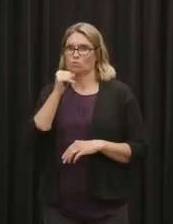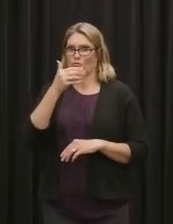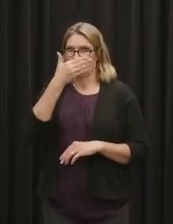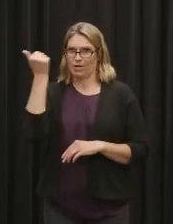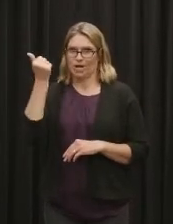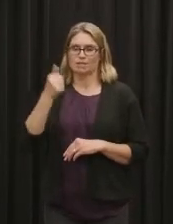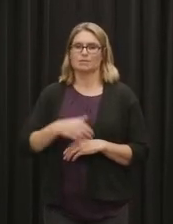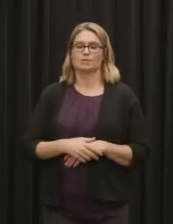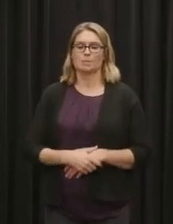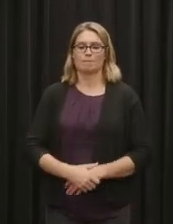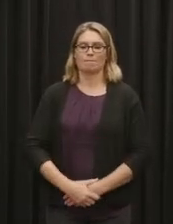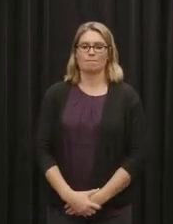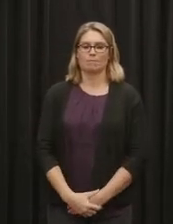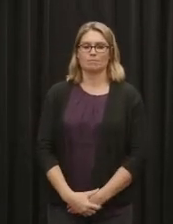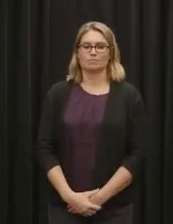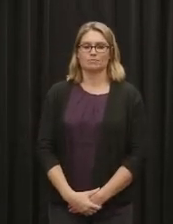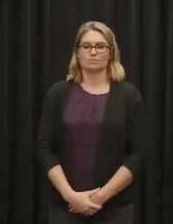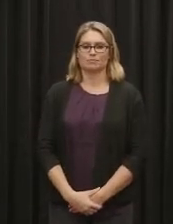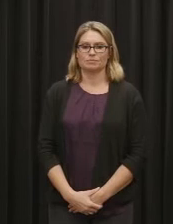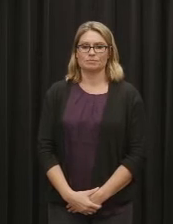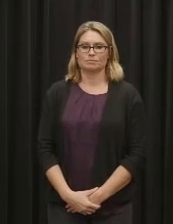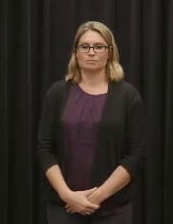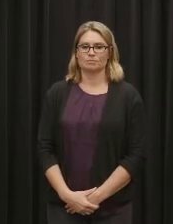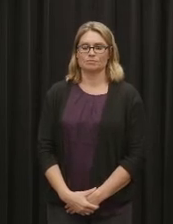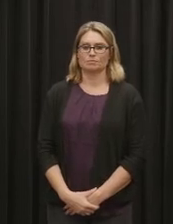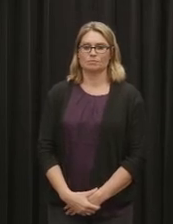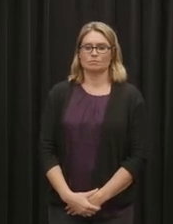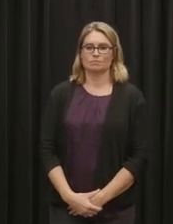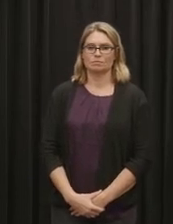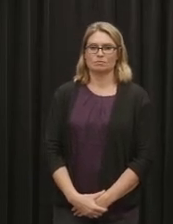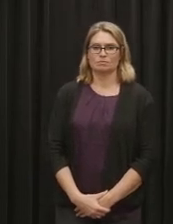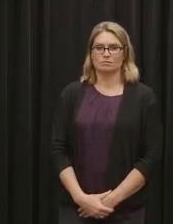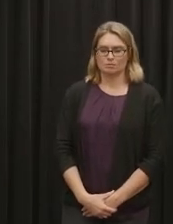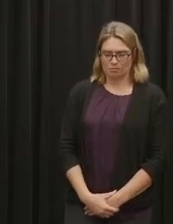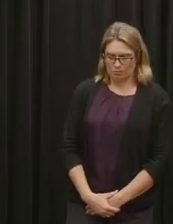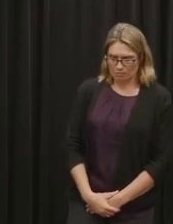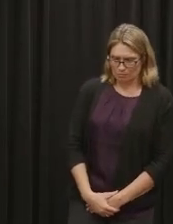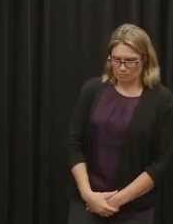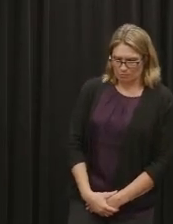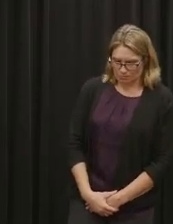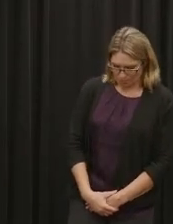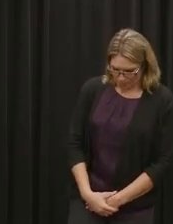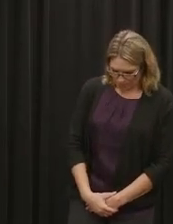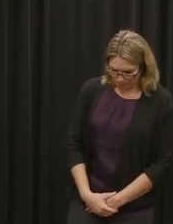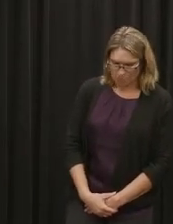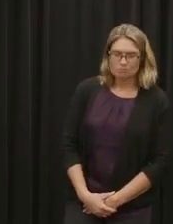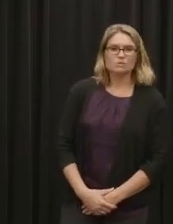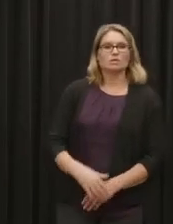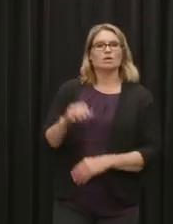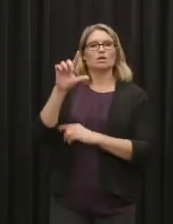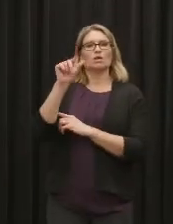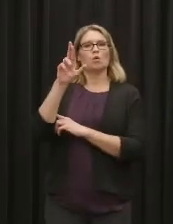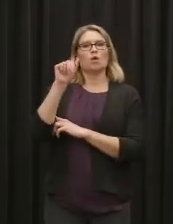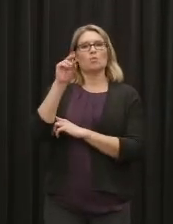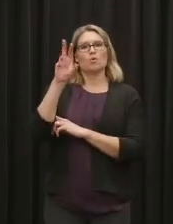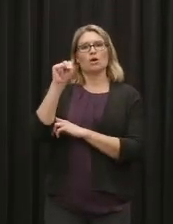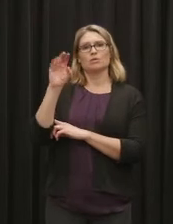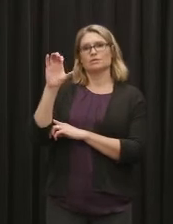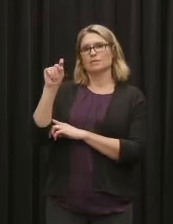Voulez-vous assurer de désactiver le son de vos micros, s'il vous plaît? Laura Brown, CTV